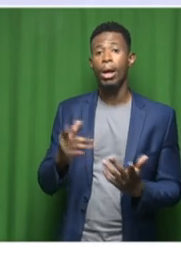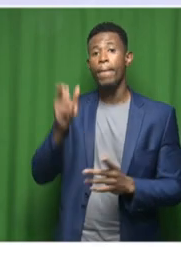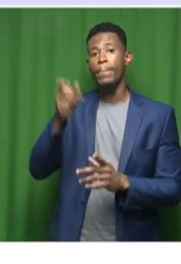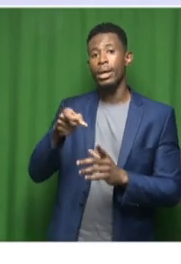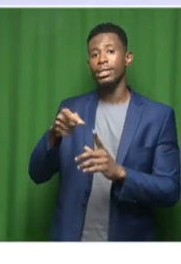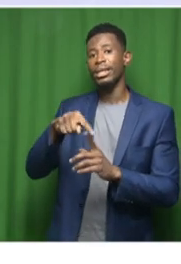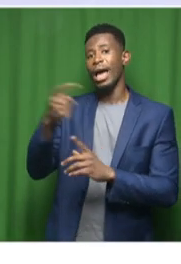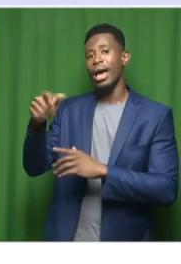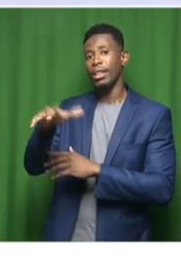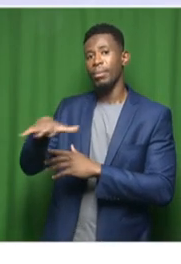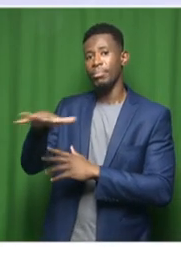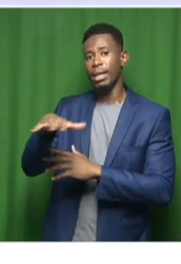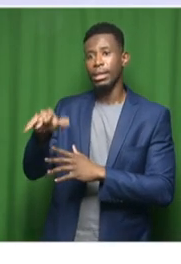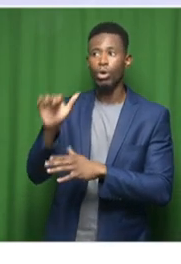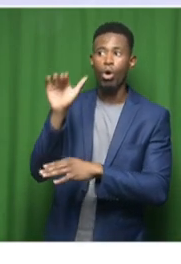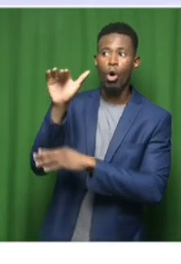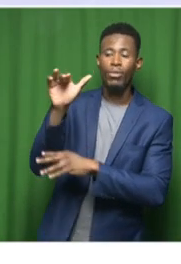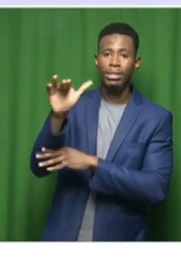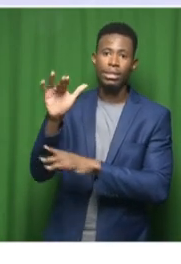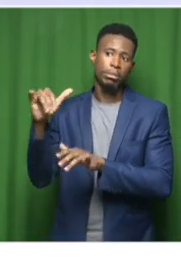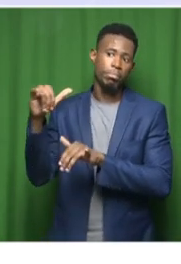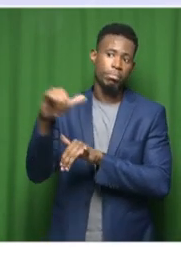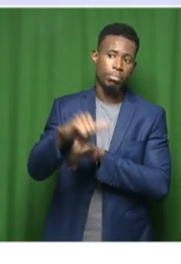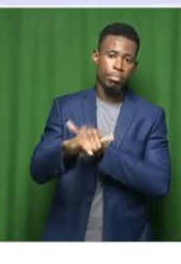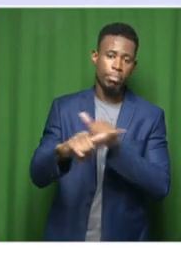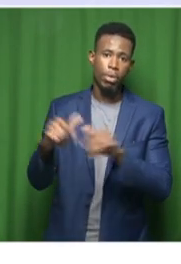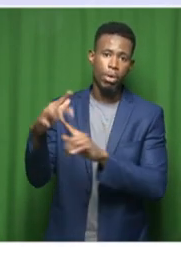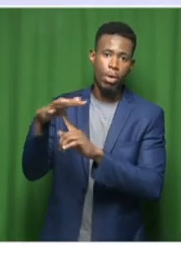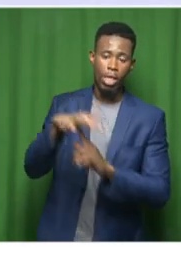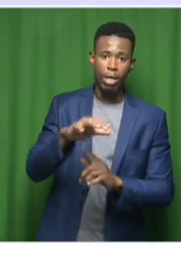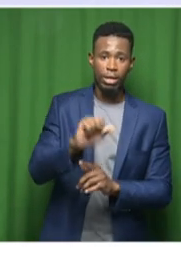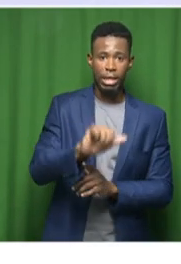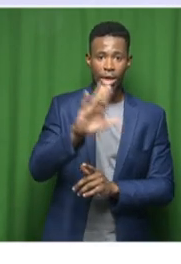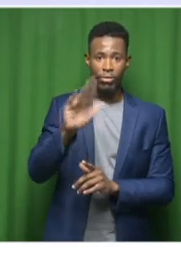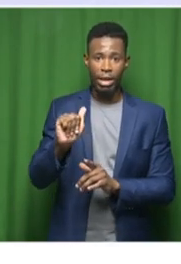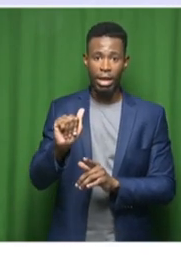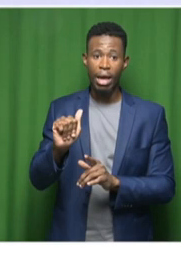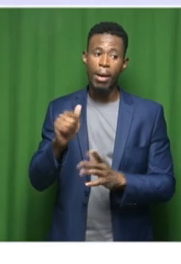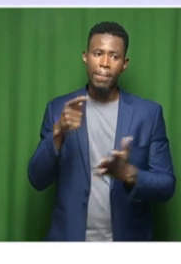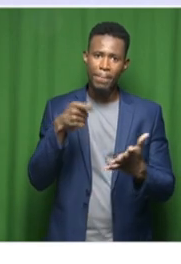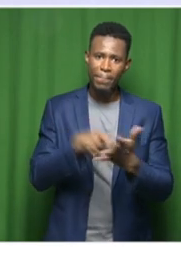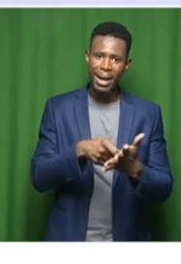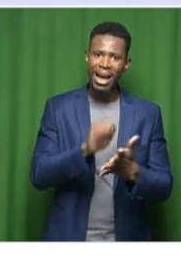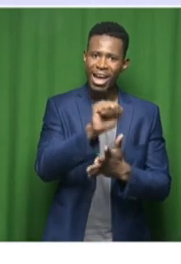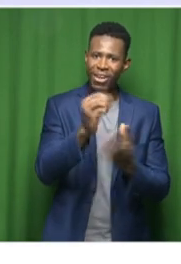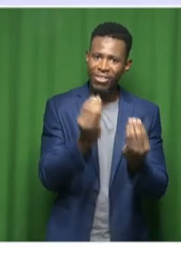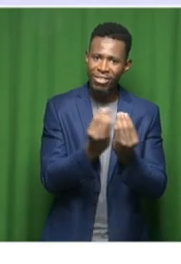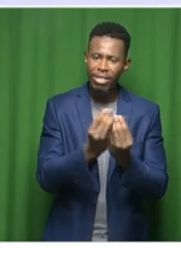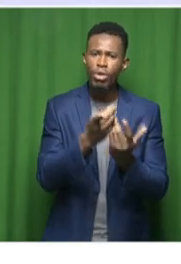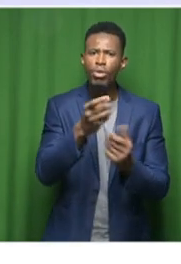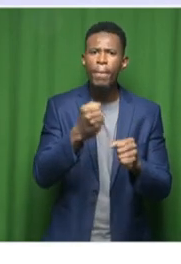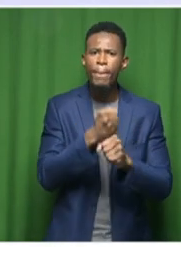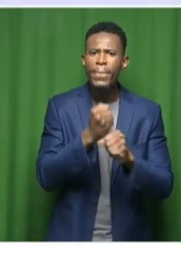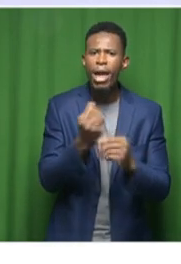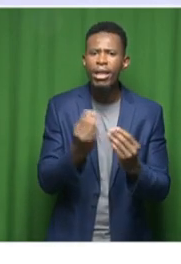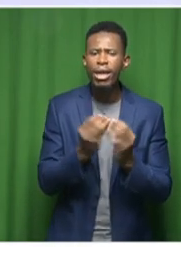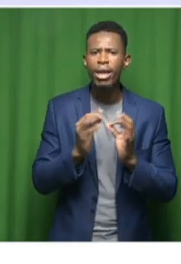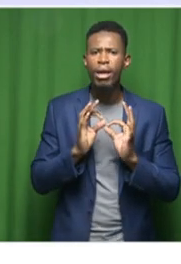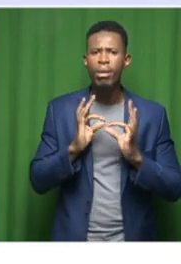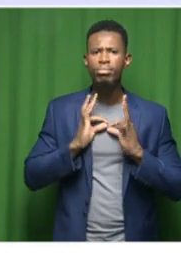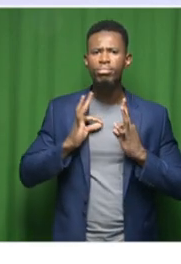buy their beads and so on and so forth. Yep. They do that through flying, through aviation. Mm. So there is